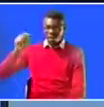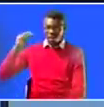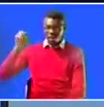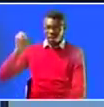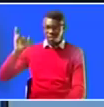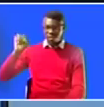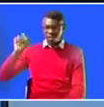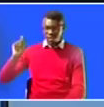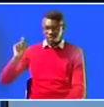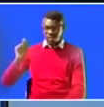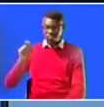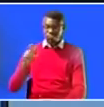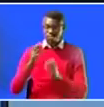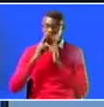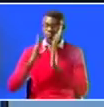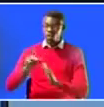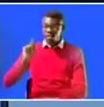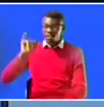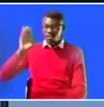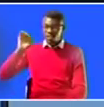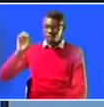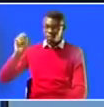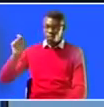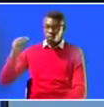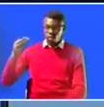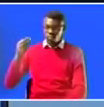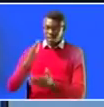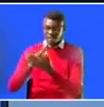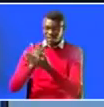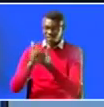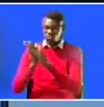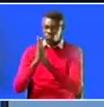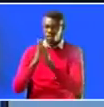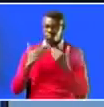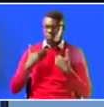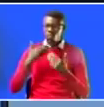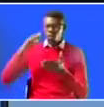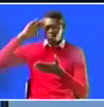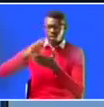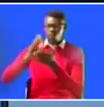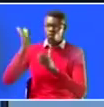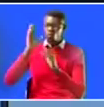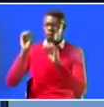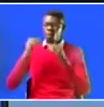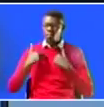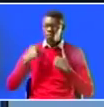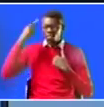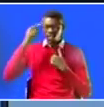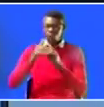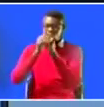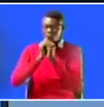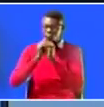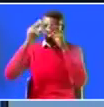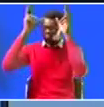of this demographic of Kenyans who have many times been castigated, misunderstood, and even called devil worshippers. Who are